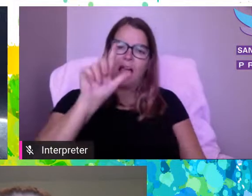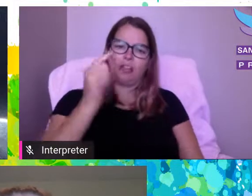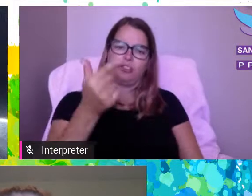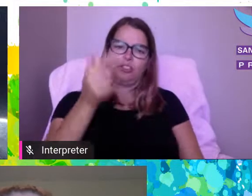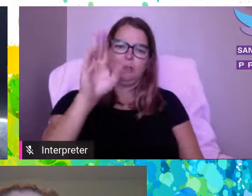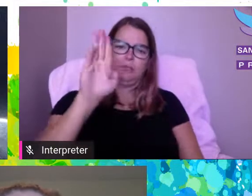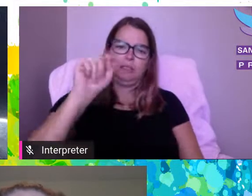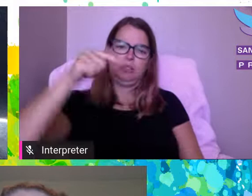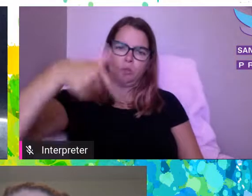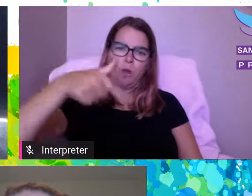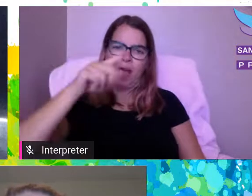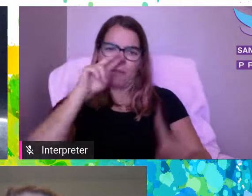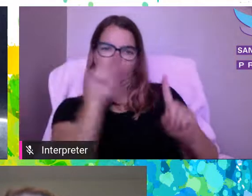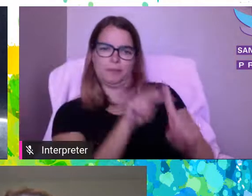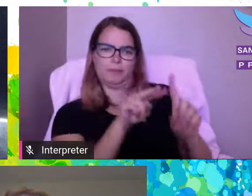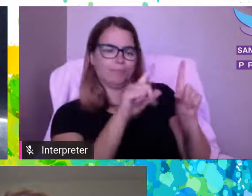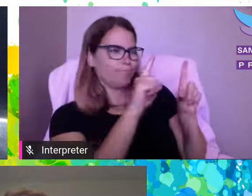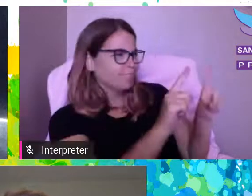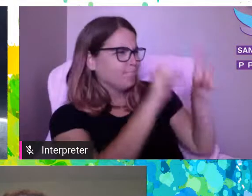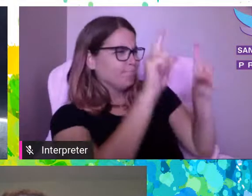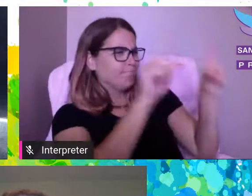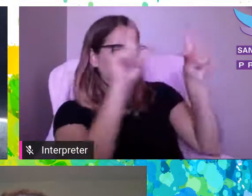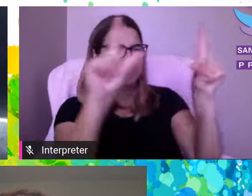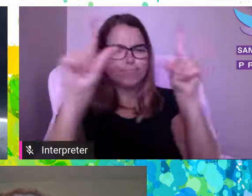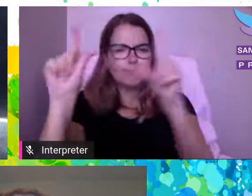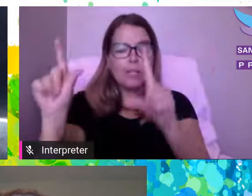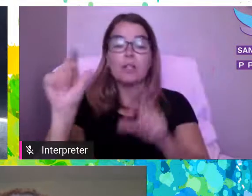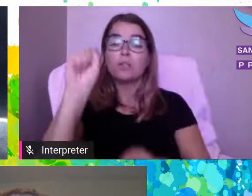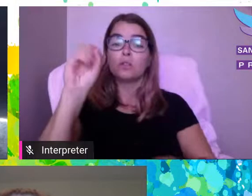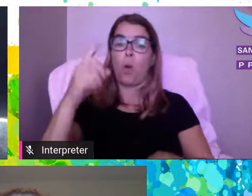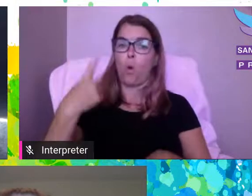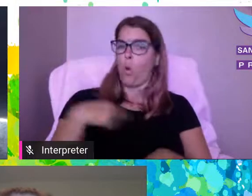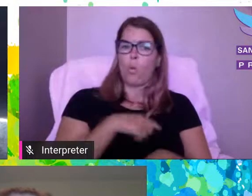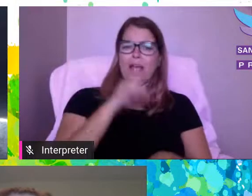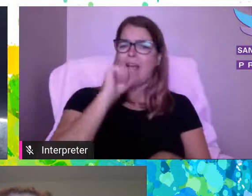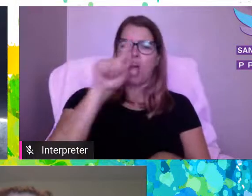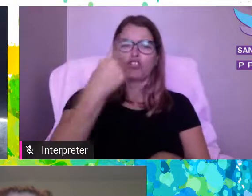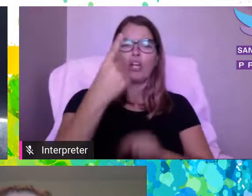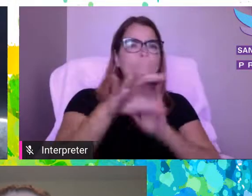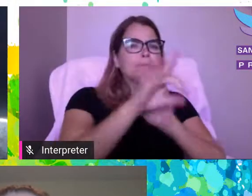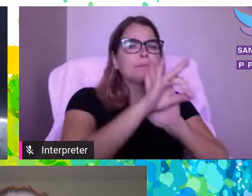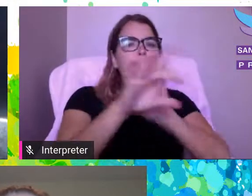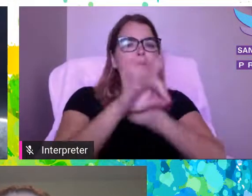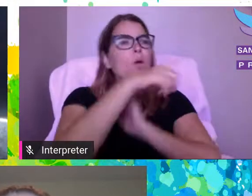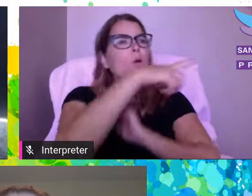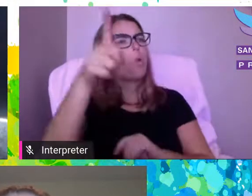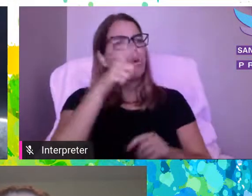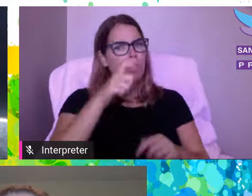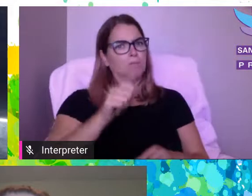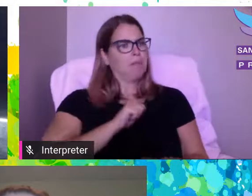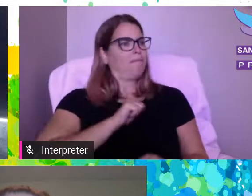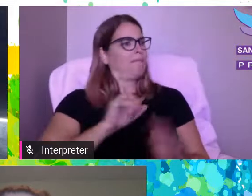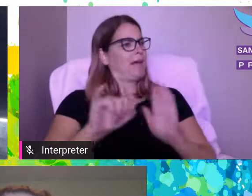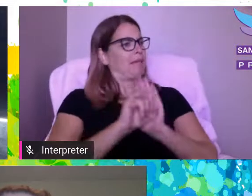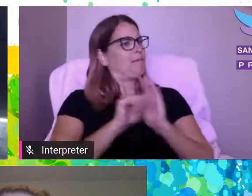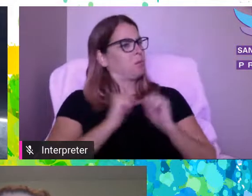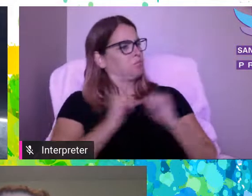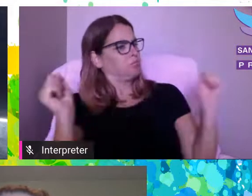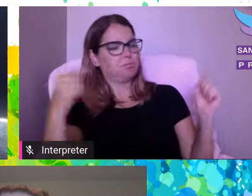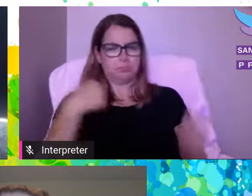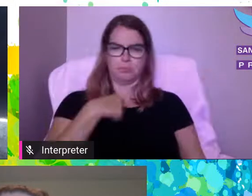this tour was not just touch on artists who have self-identified as LGBTQ, but look at